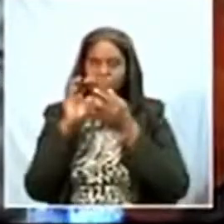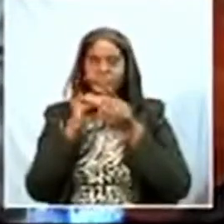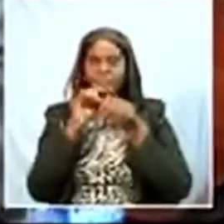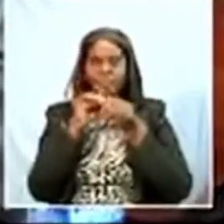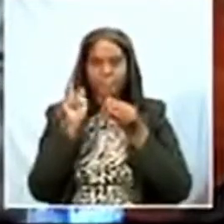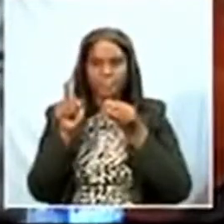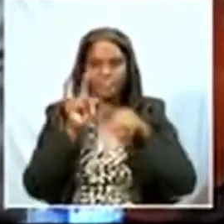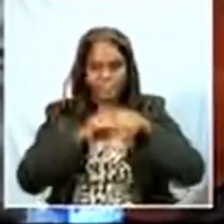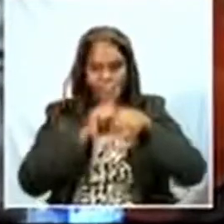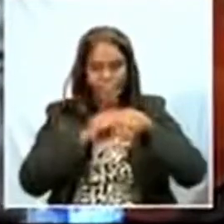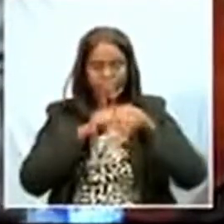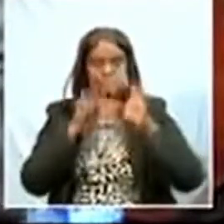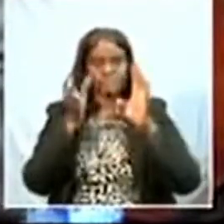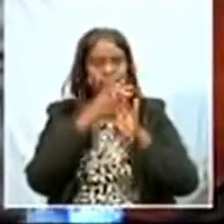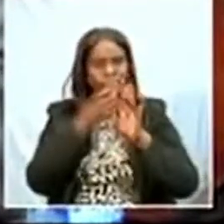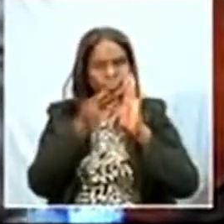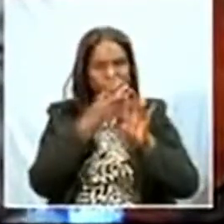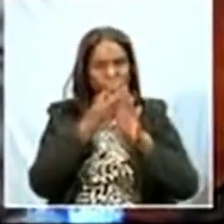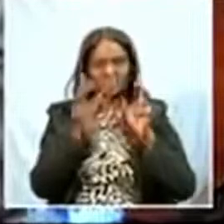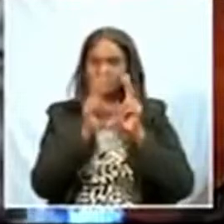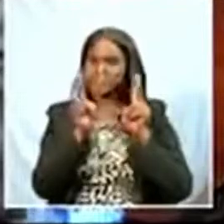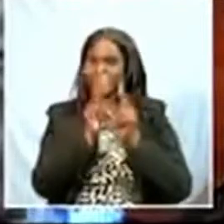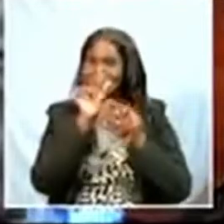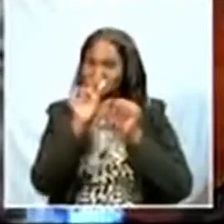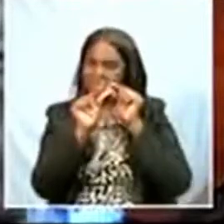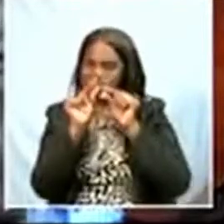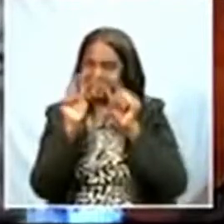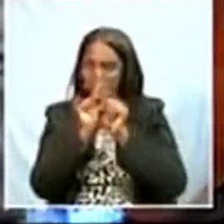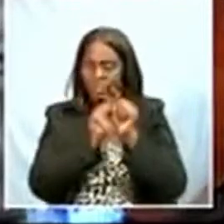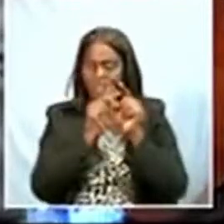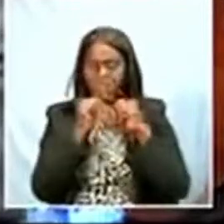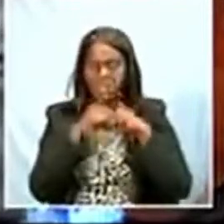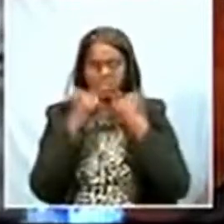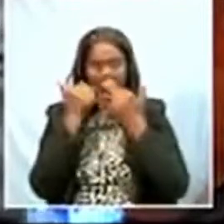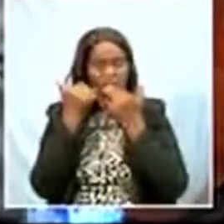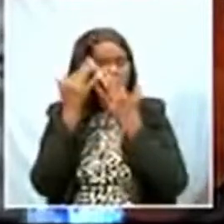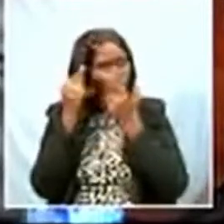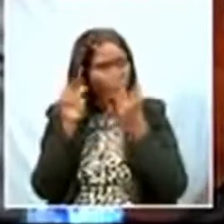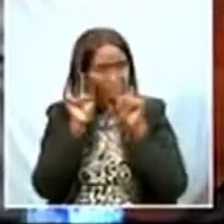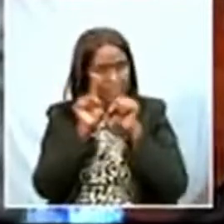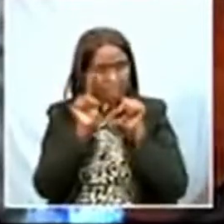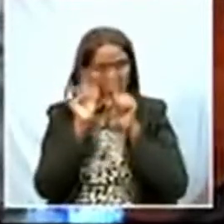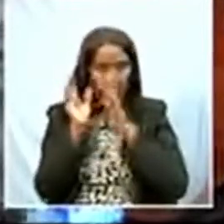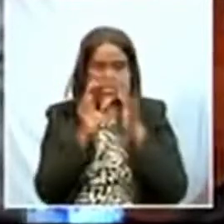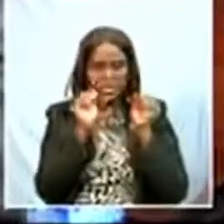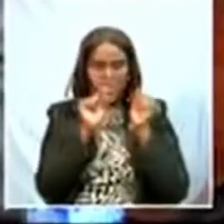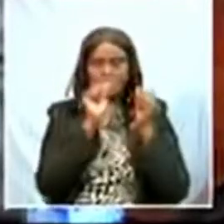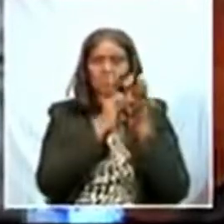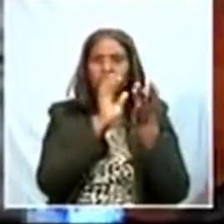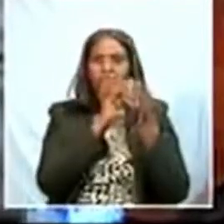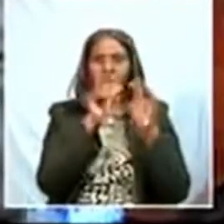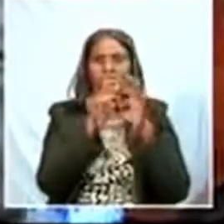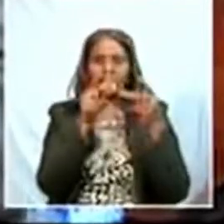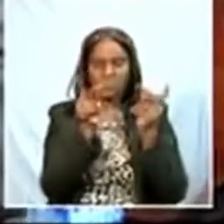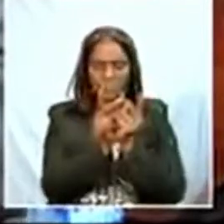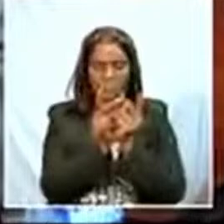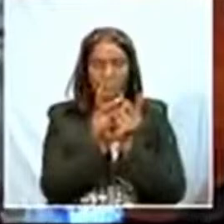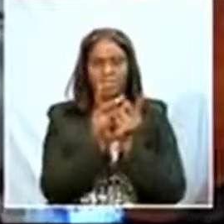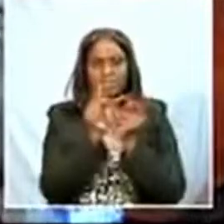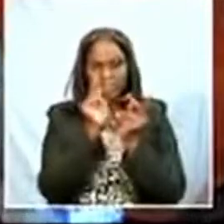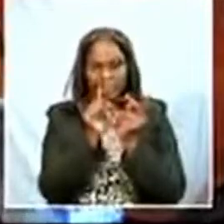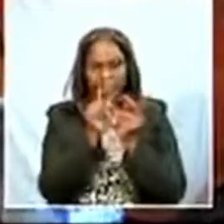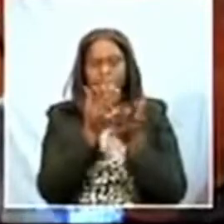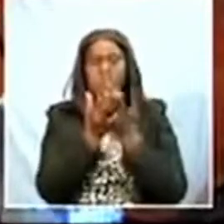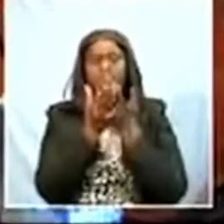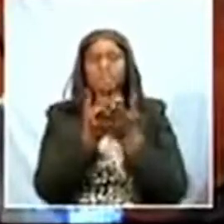The chances of abuse are very minimal, and we are hoping that similar arrangements will be put in place when it comes to this fund.